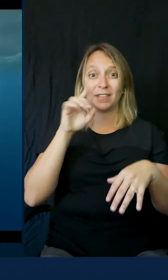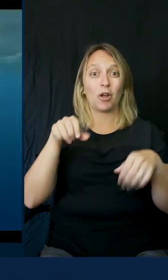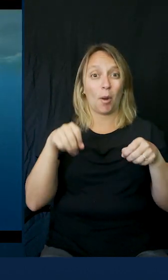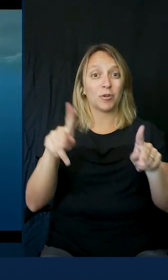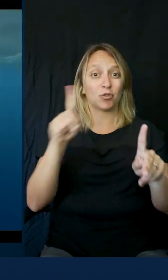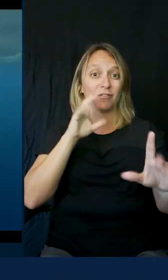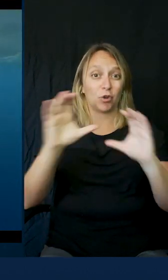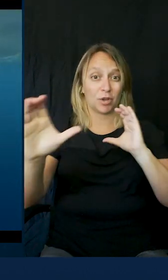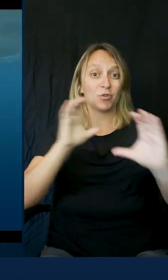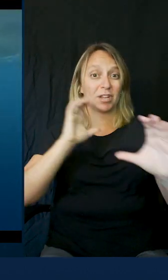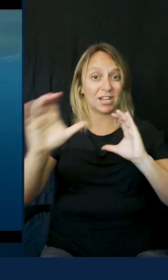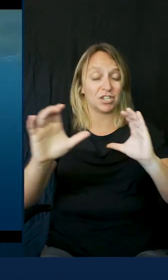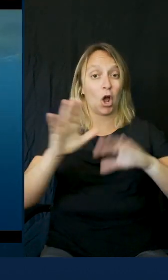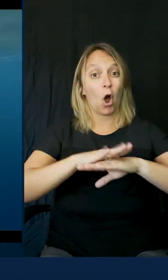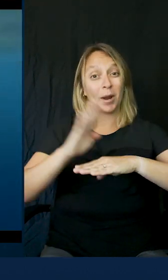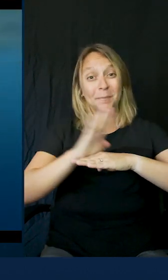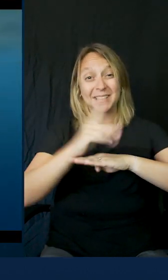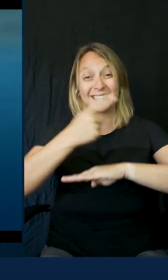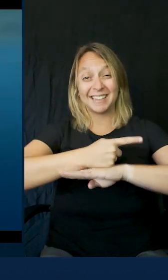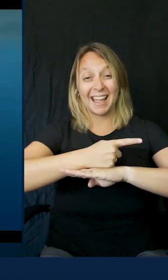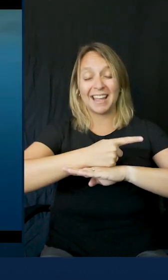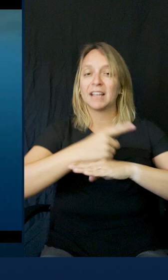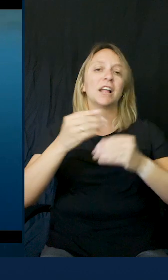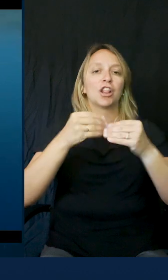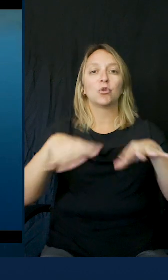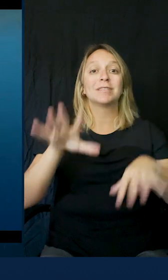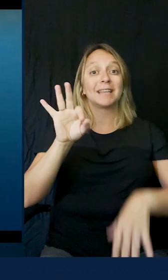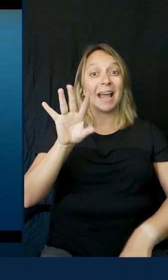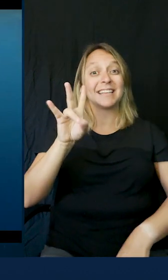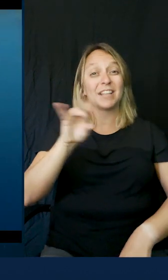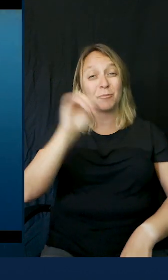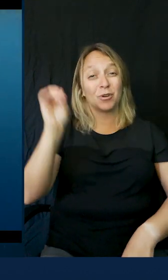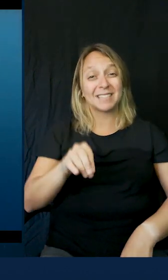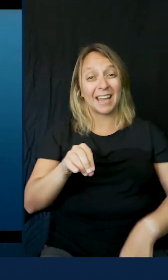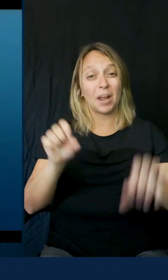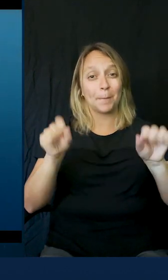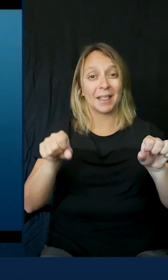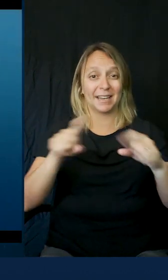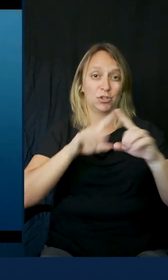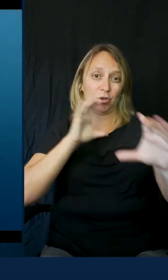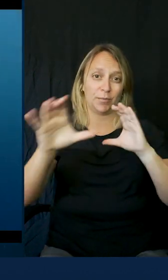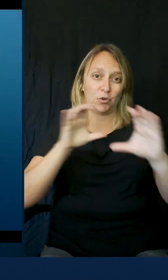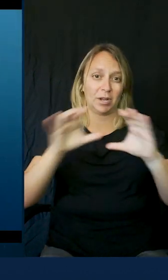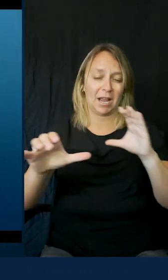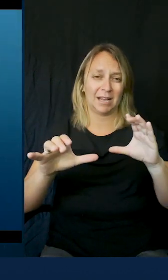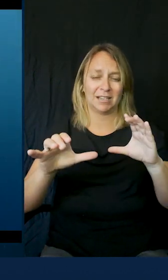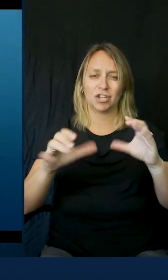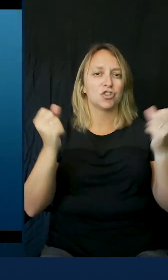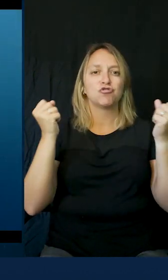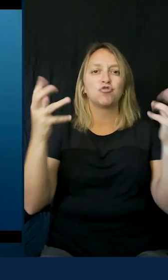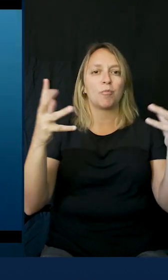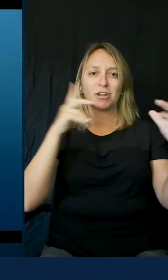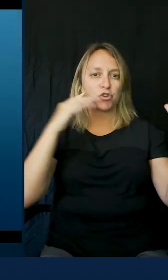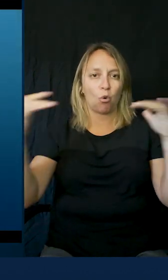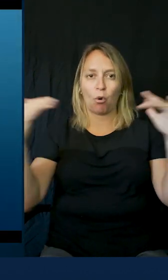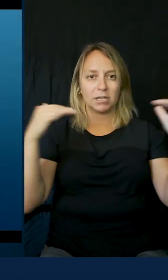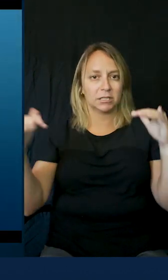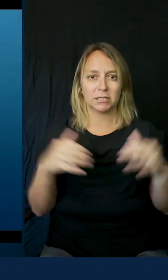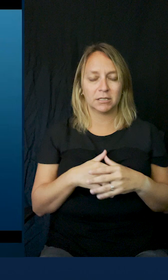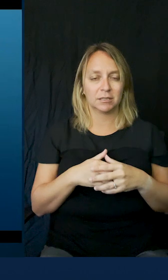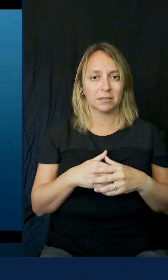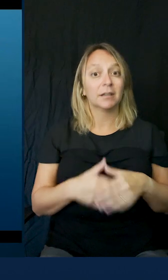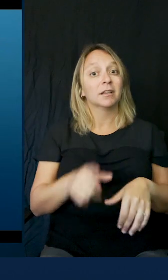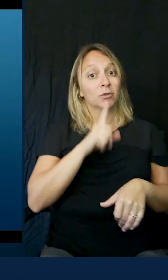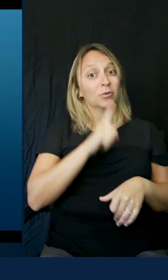On a busy day, the whales lose 97% of those opportunities to communicate. But this really comes into play